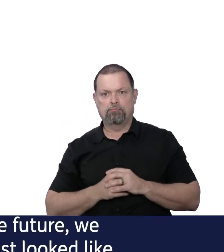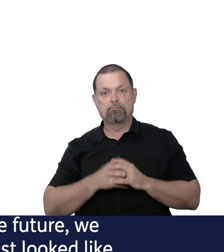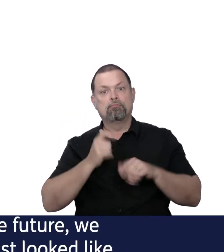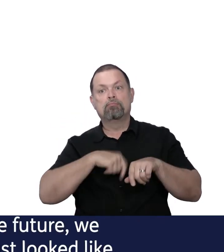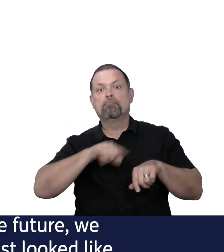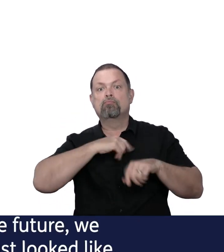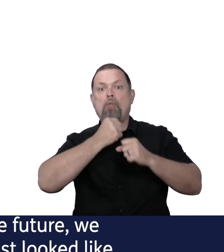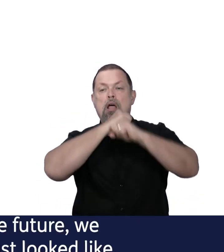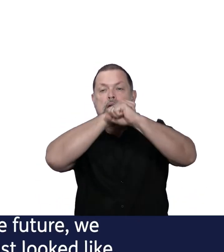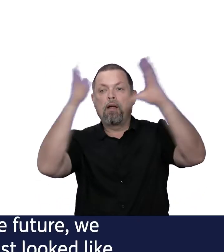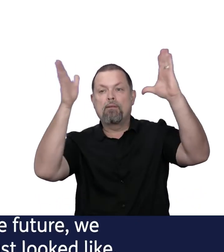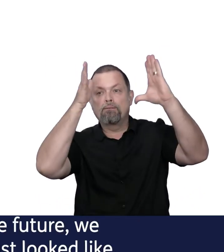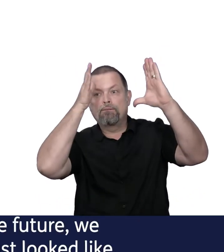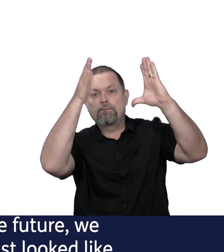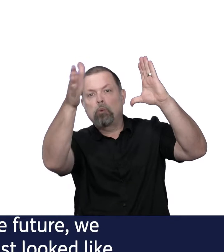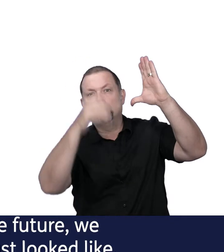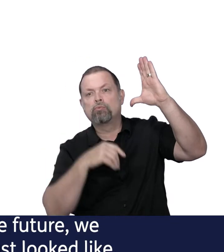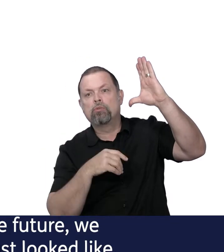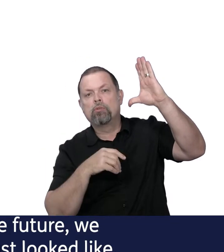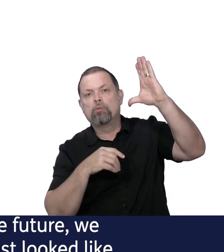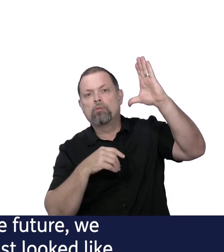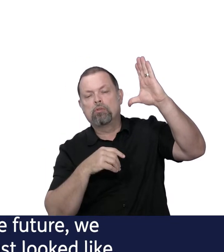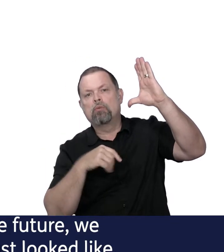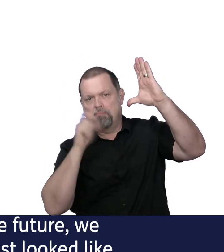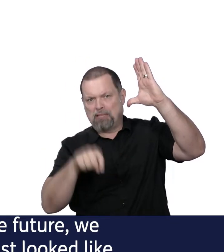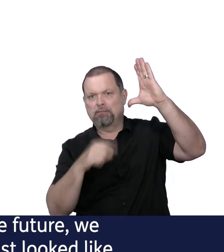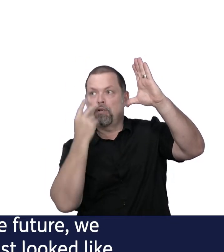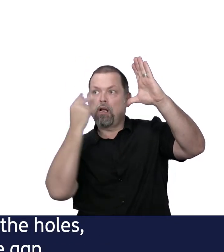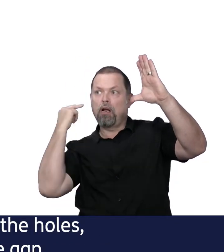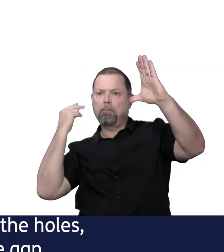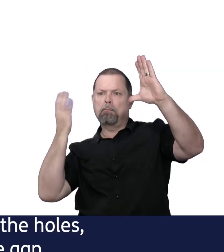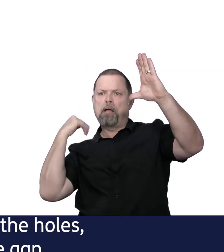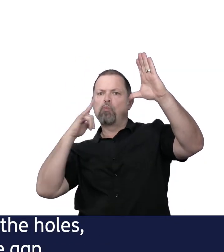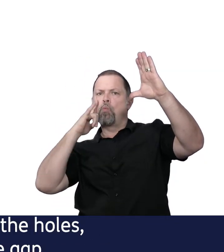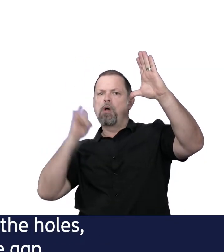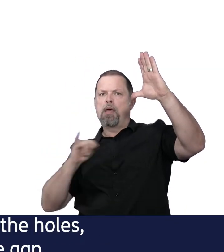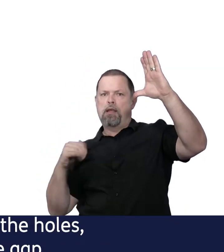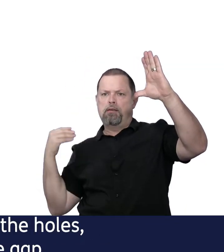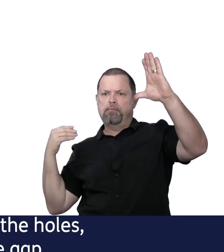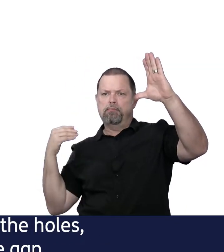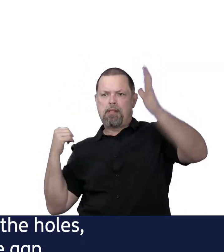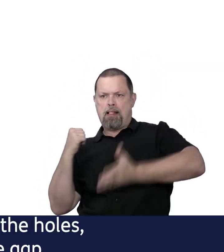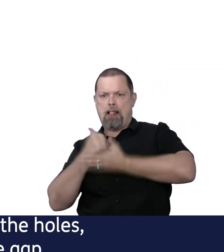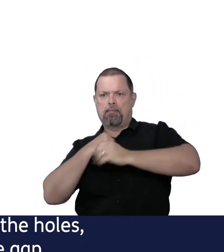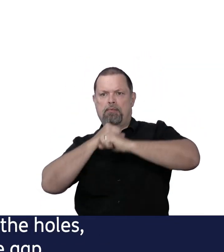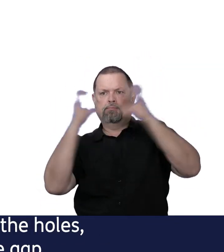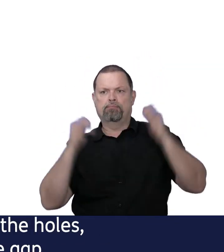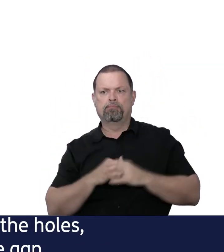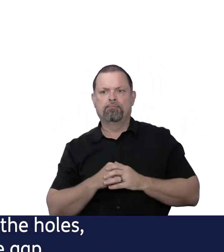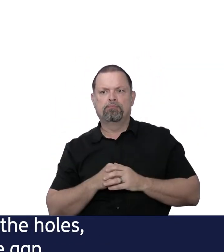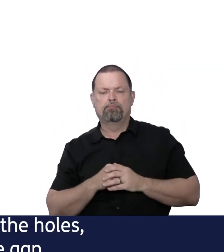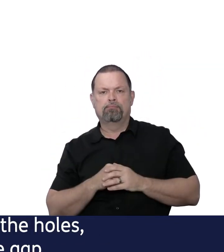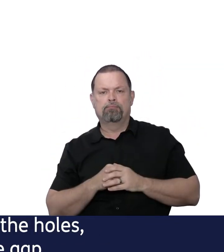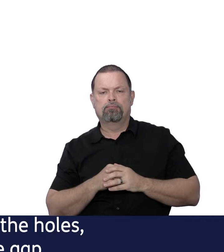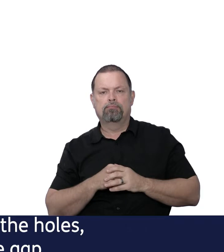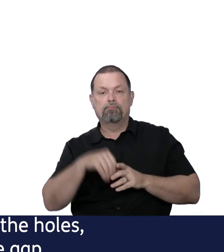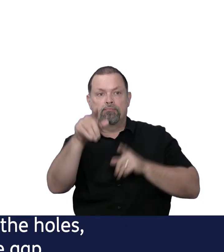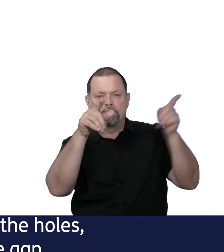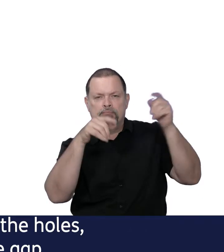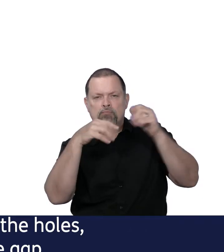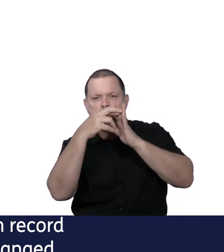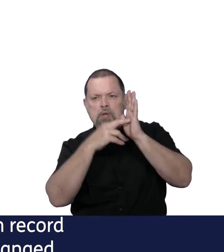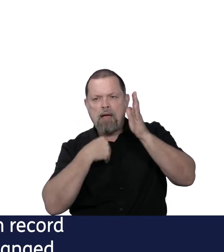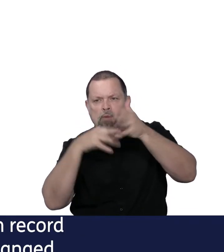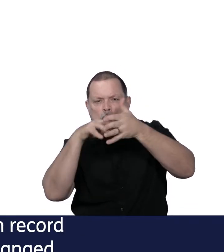at the future, we have to also know what the past looked like. We have to be clear about the holes, where it's missing